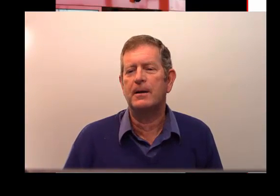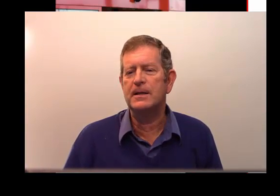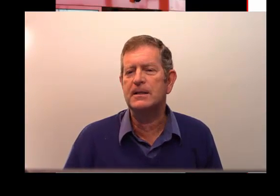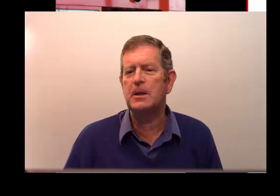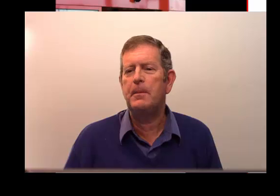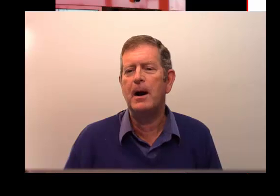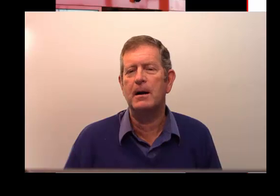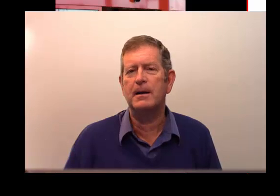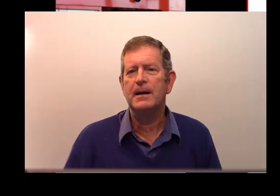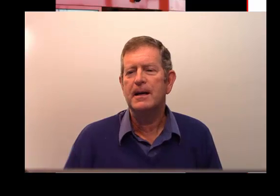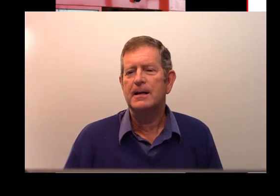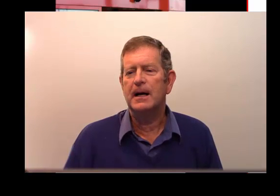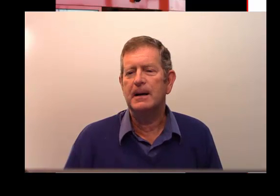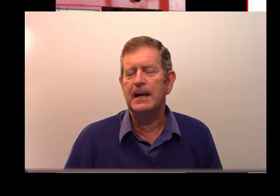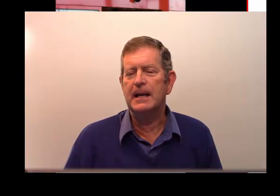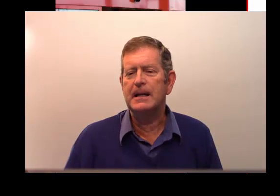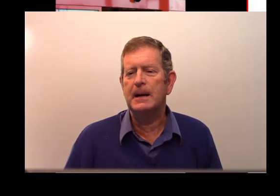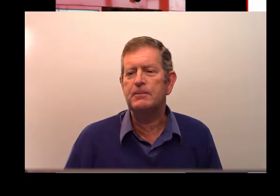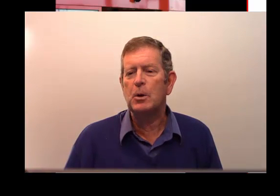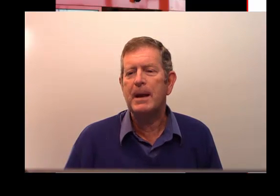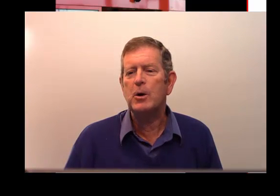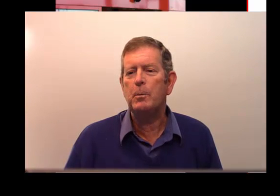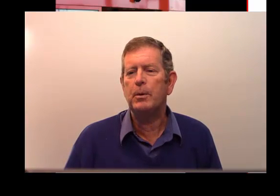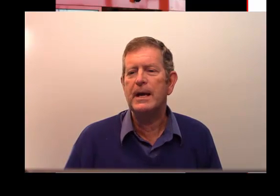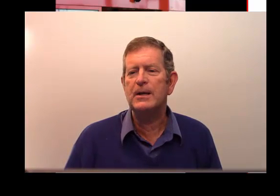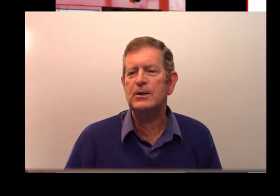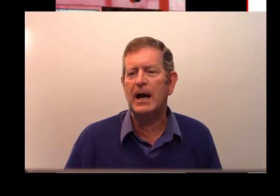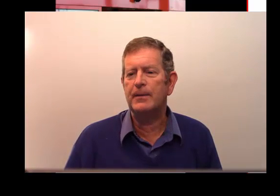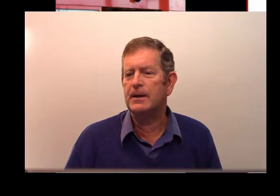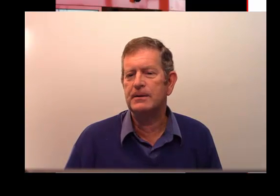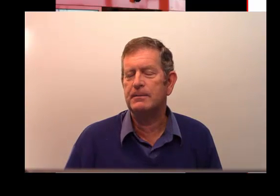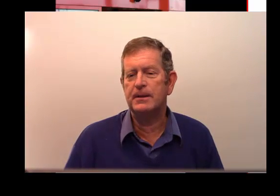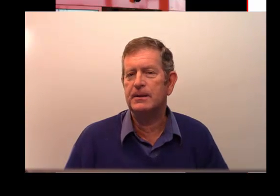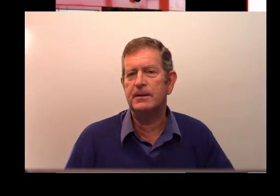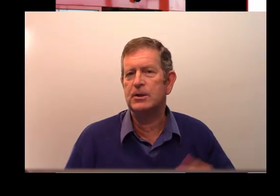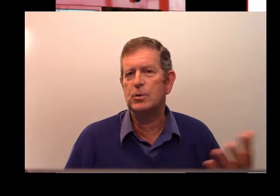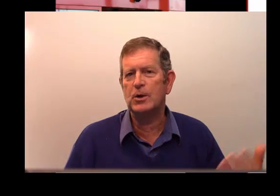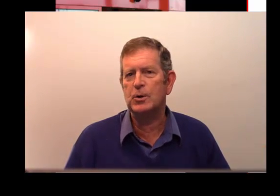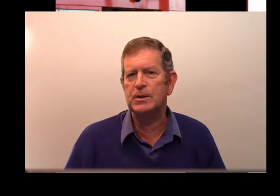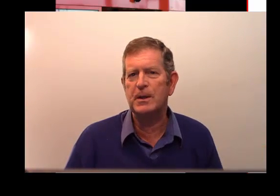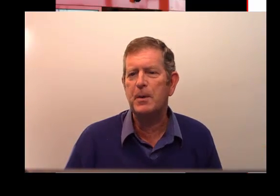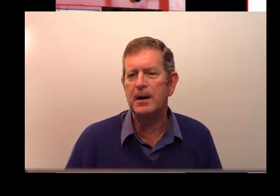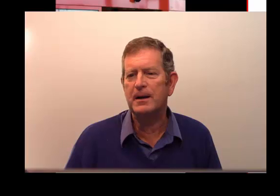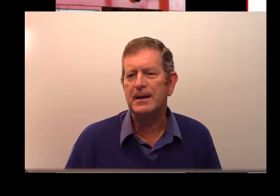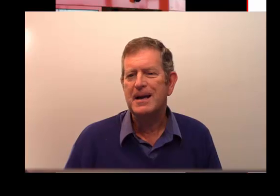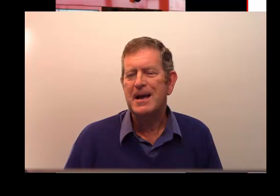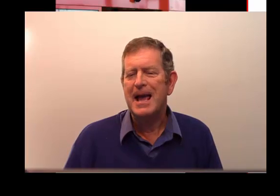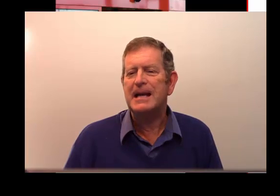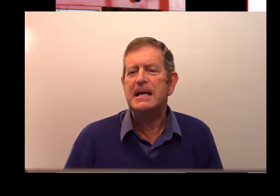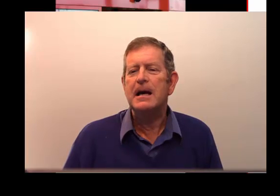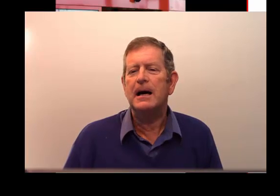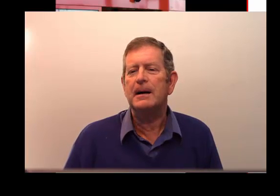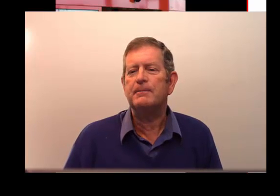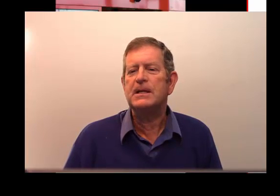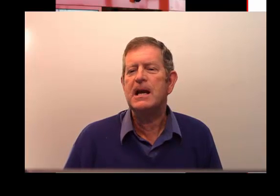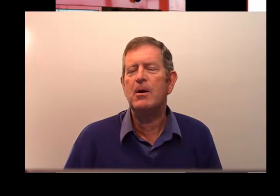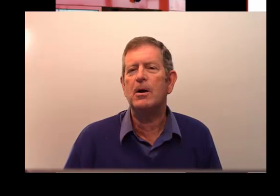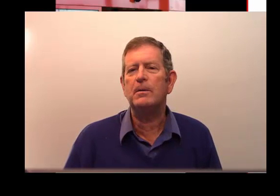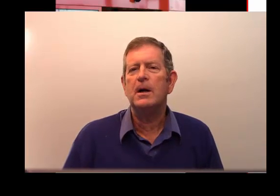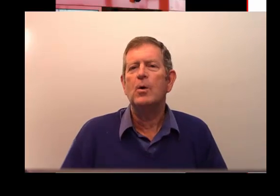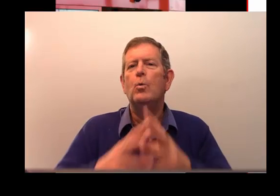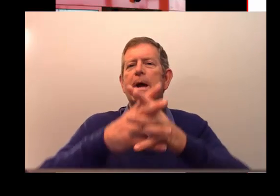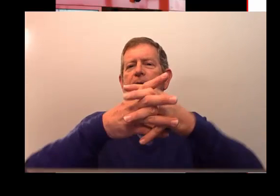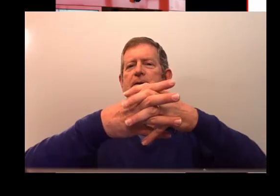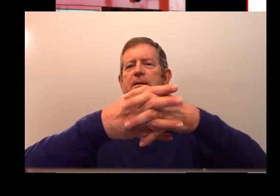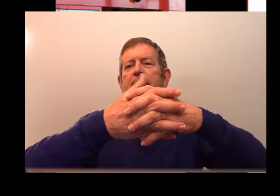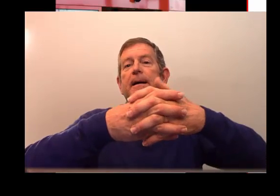the park. This is the park. So Michael plays on the structures in the park. And